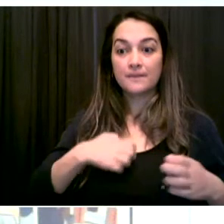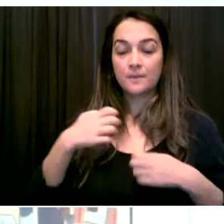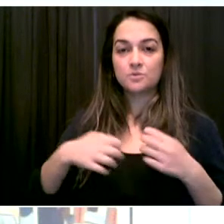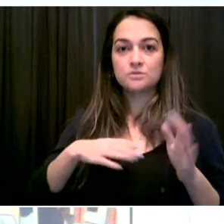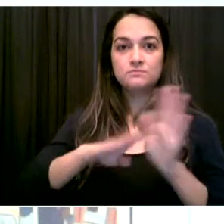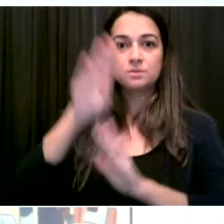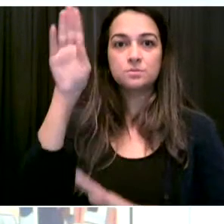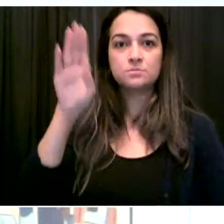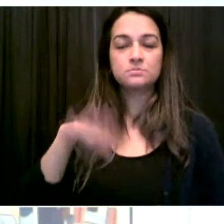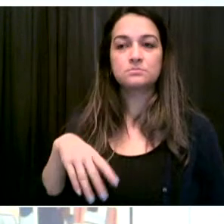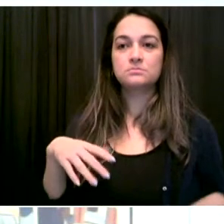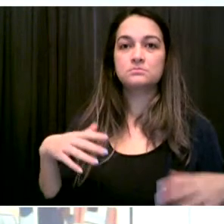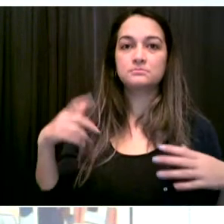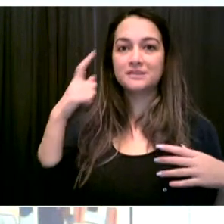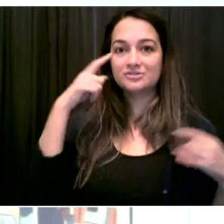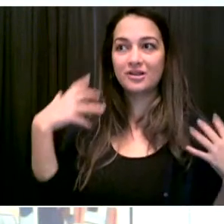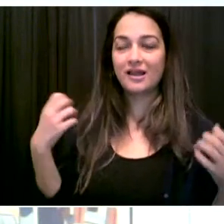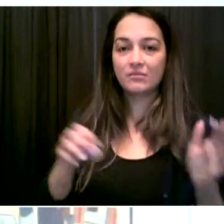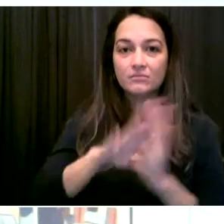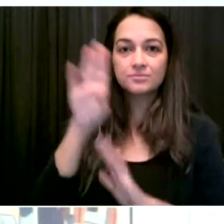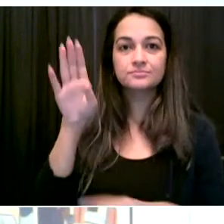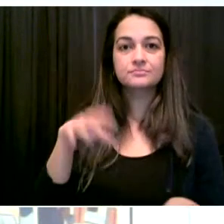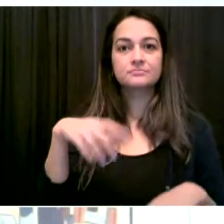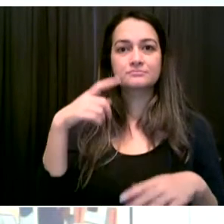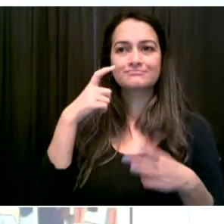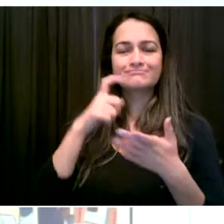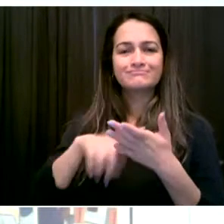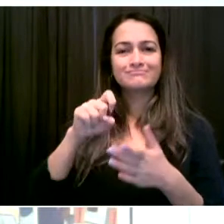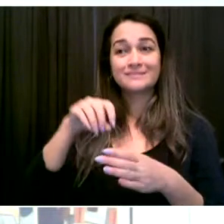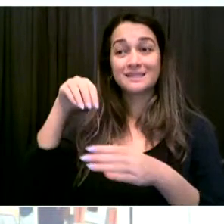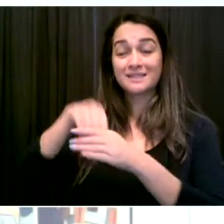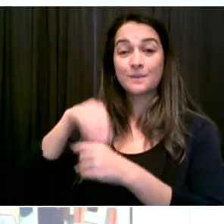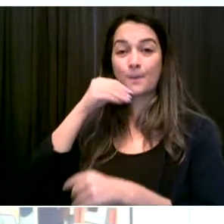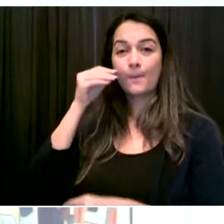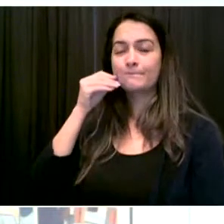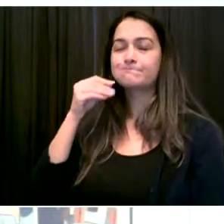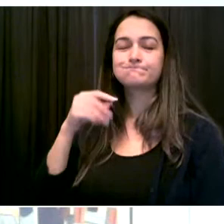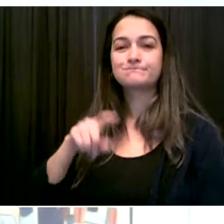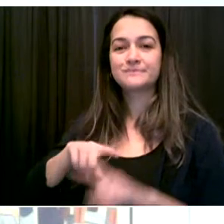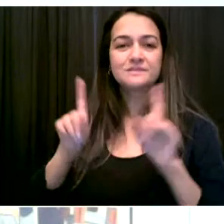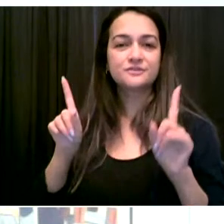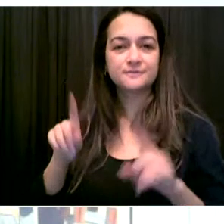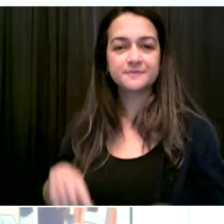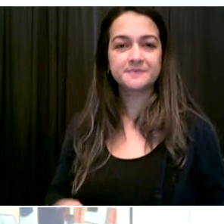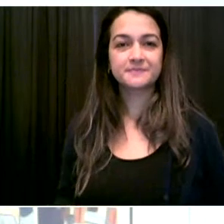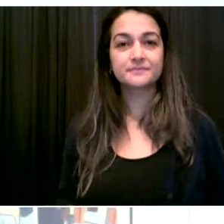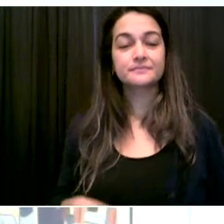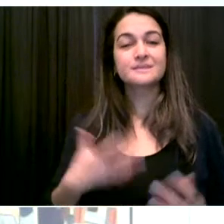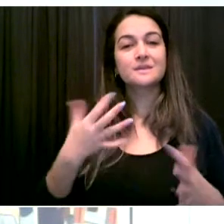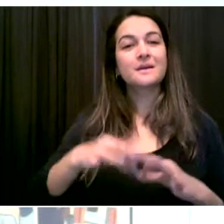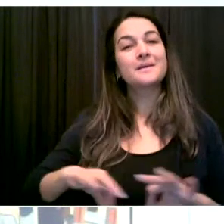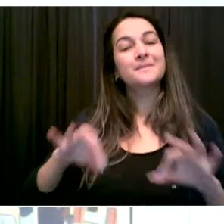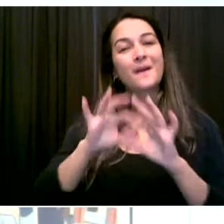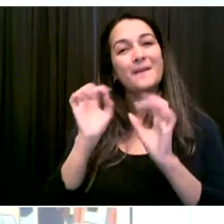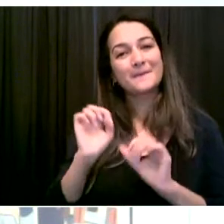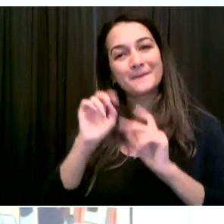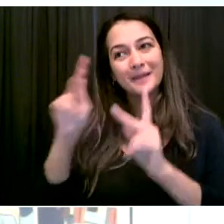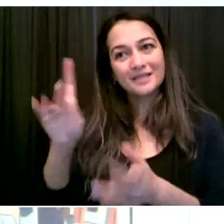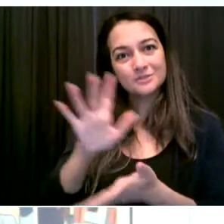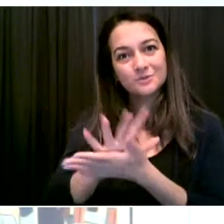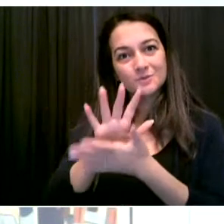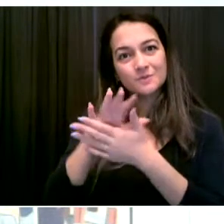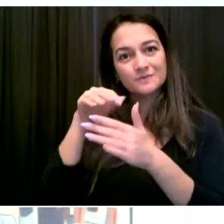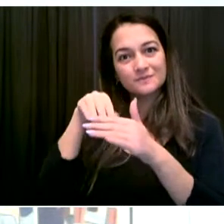This is so important for the short term as well as for the long term for future generations of New